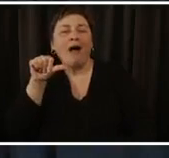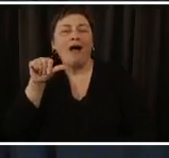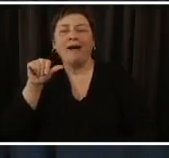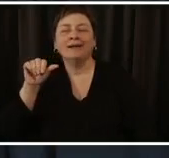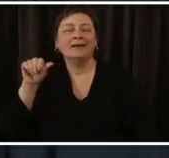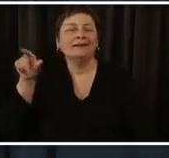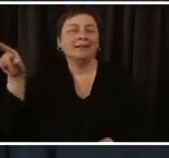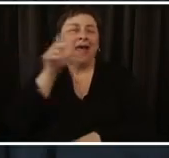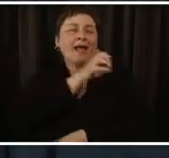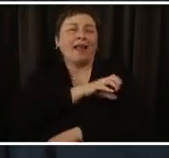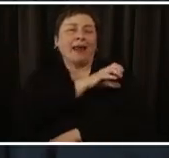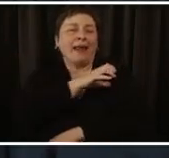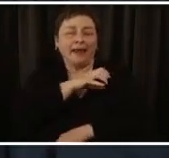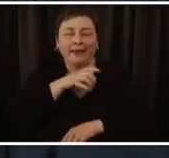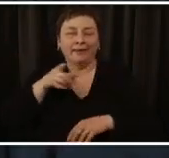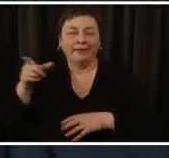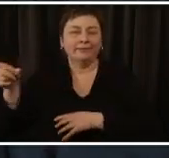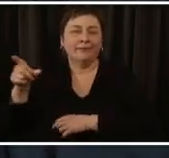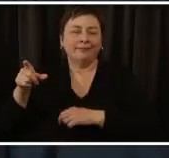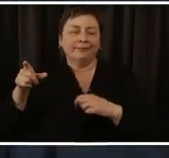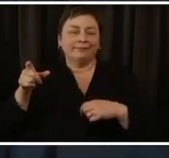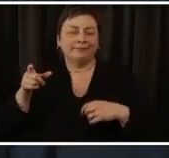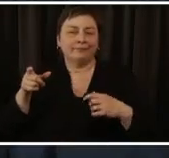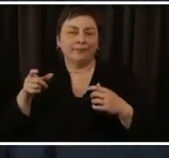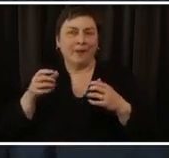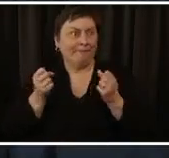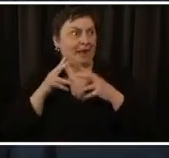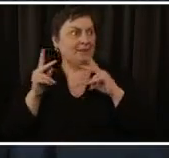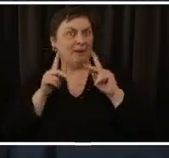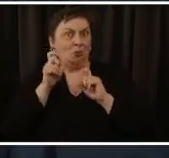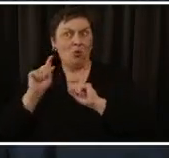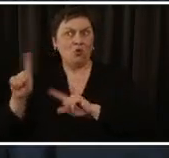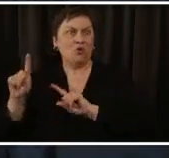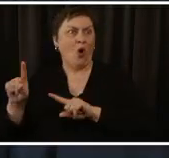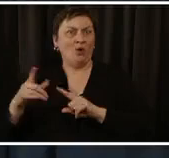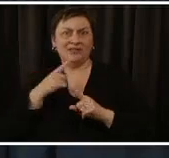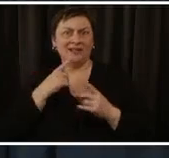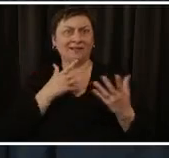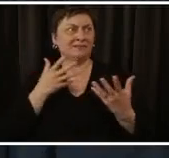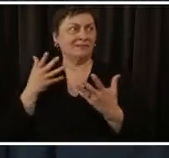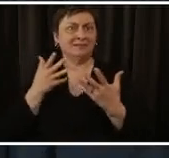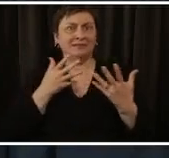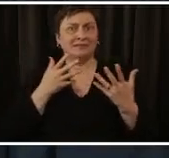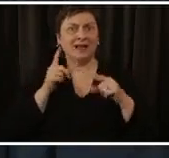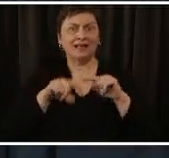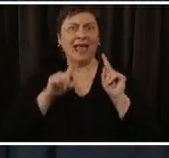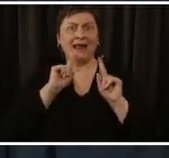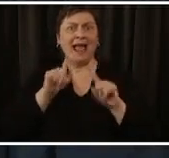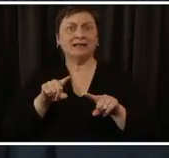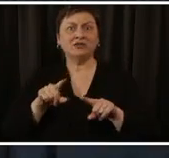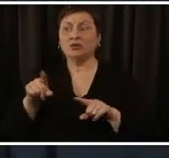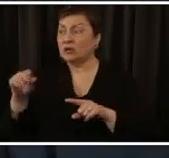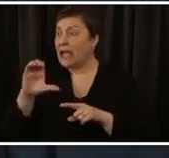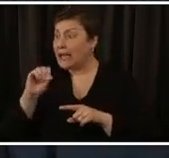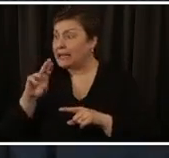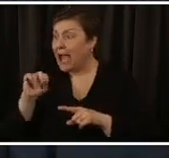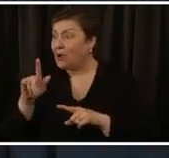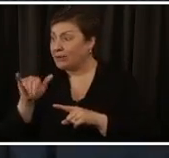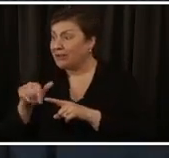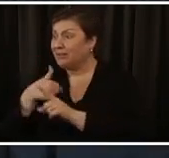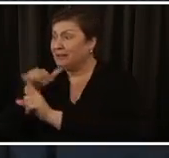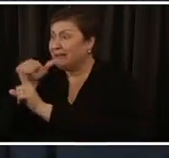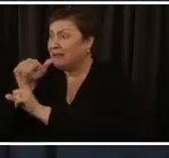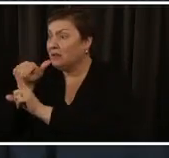their health-related concerns and questions by health officials here in the state. They say that the county directs them to the state and that the state won't answer